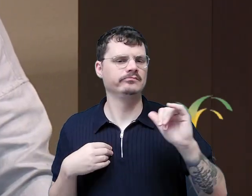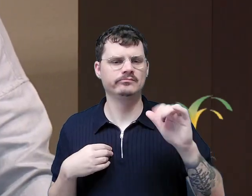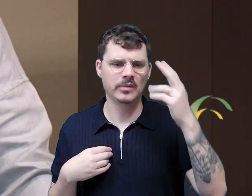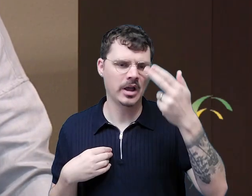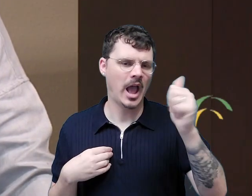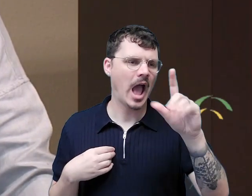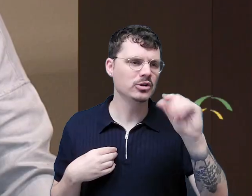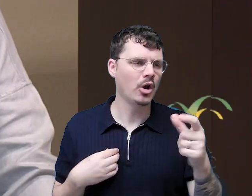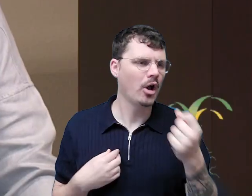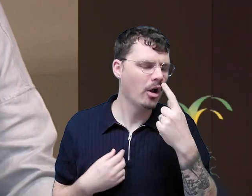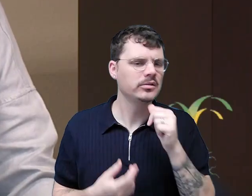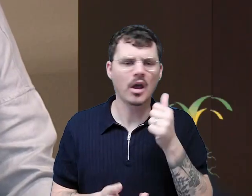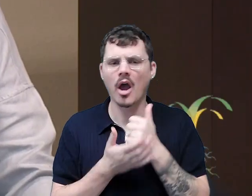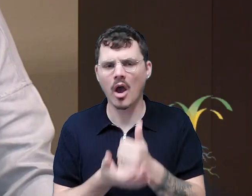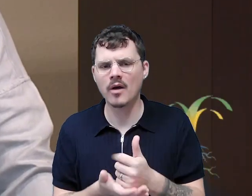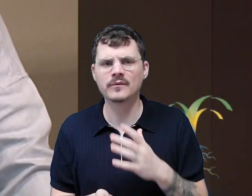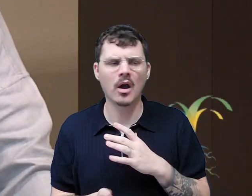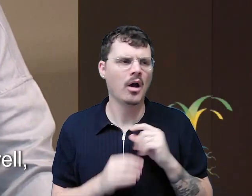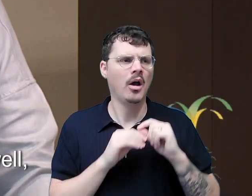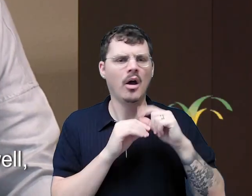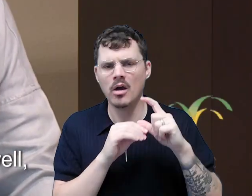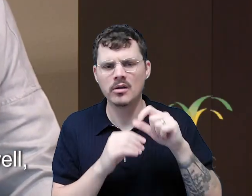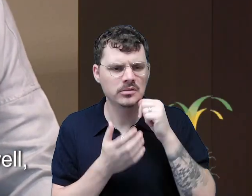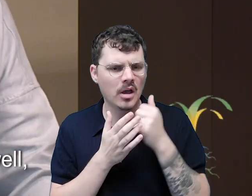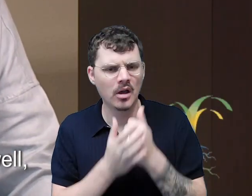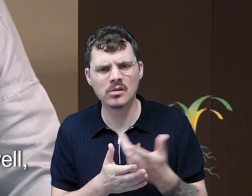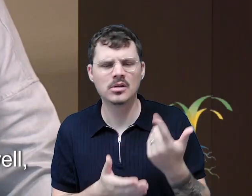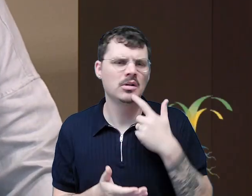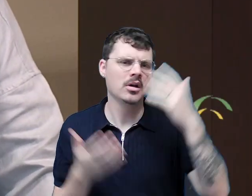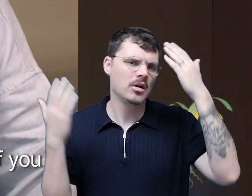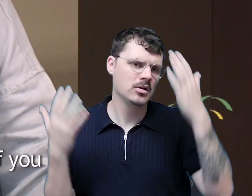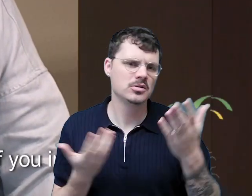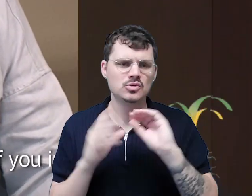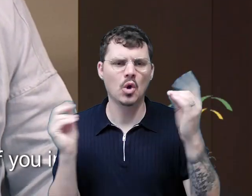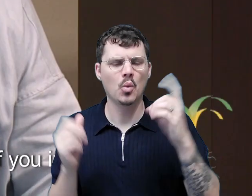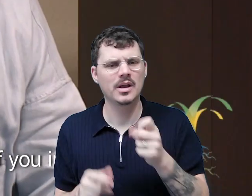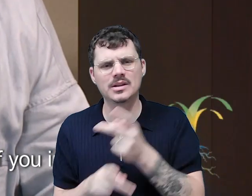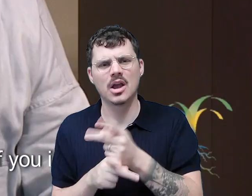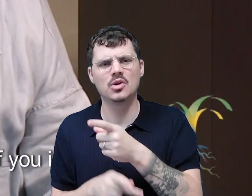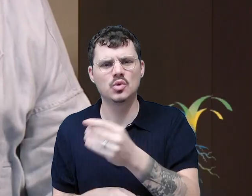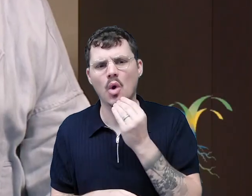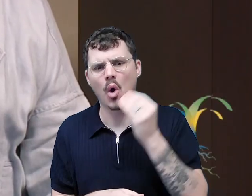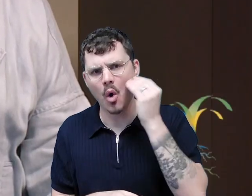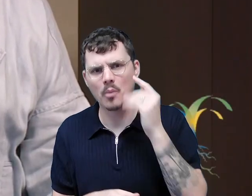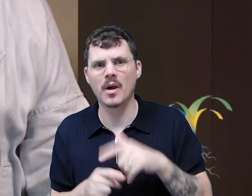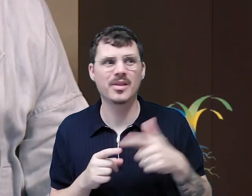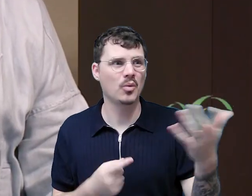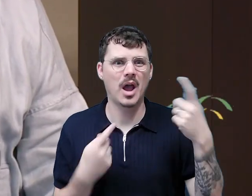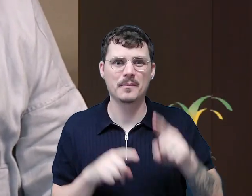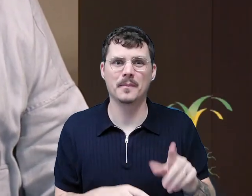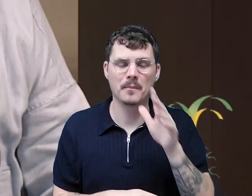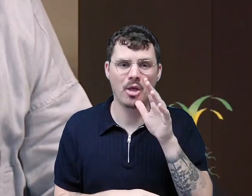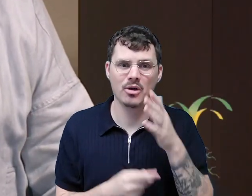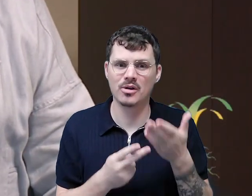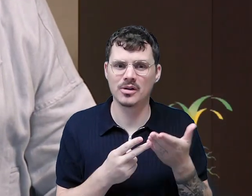right? Oh, a little Haldol, well, that didn't help. How about a little more? Oh, well, nobody can take care of you in your home like this. And what about